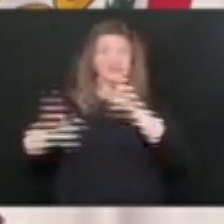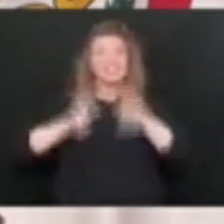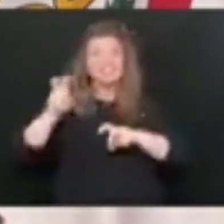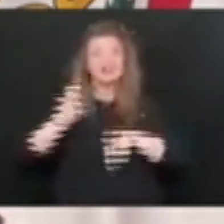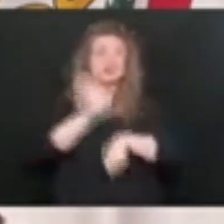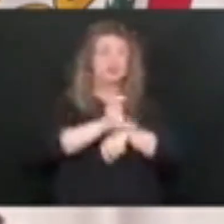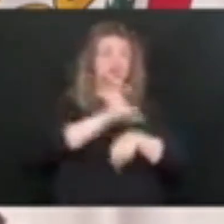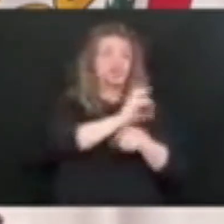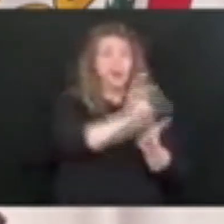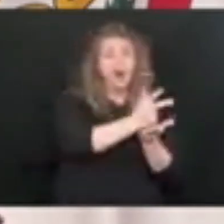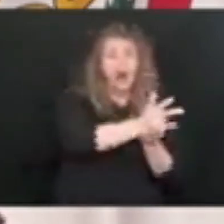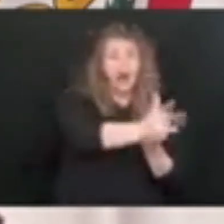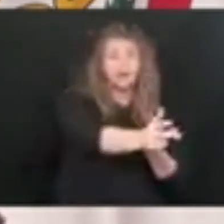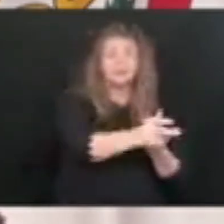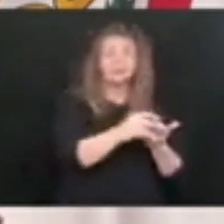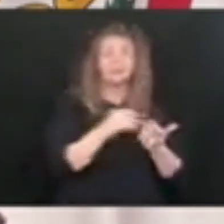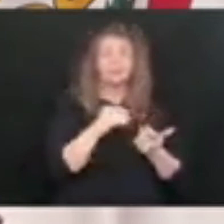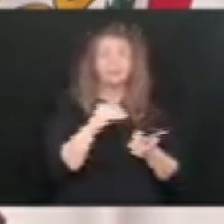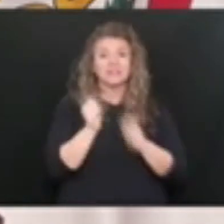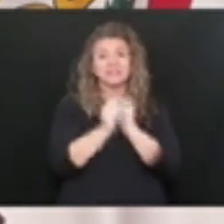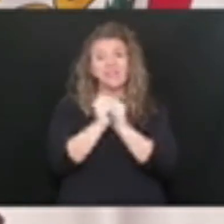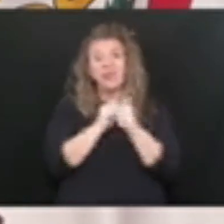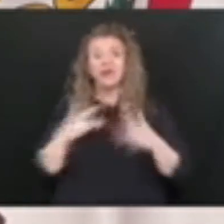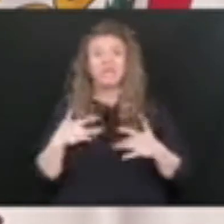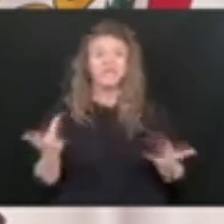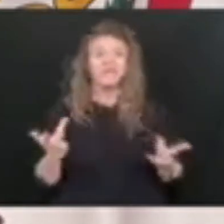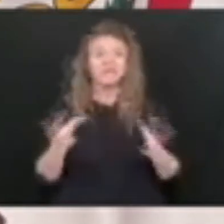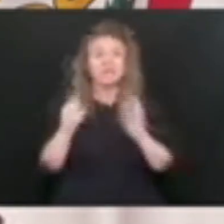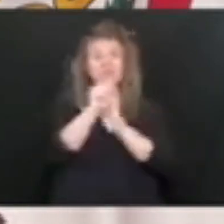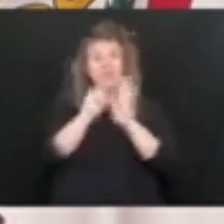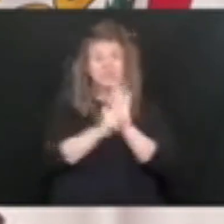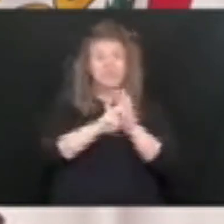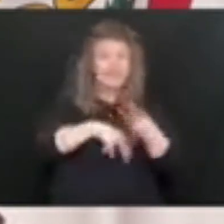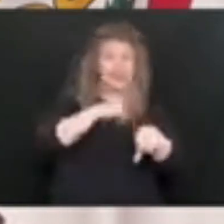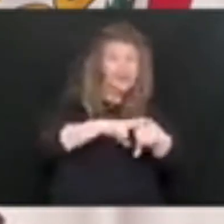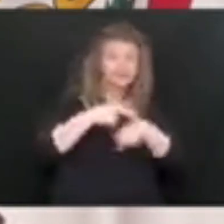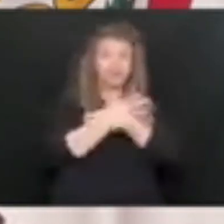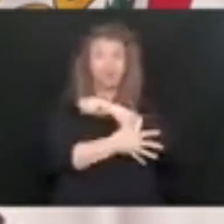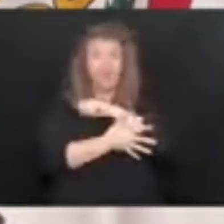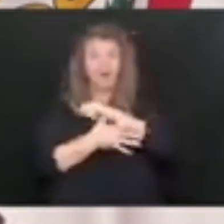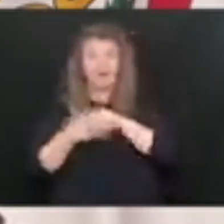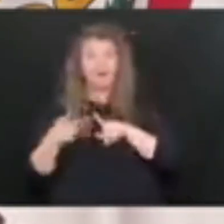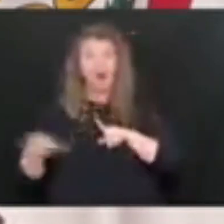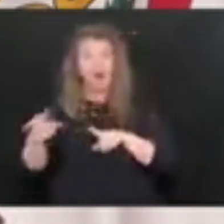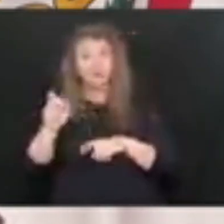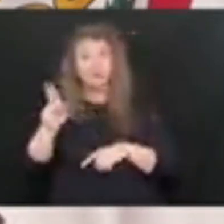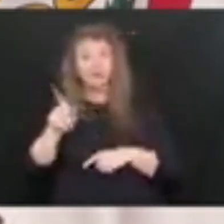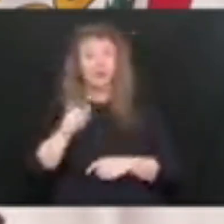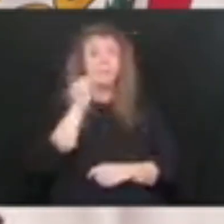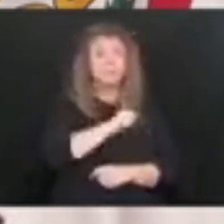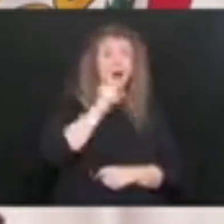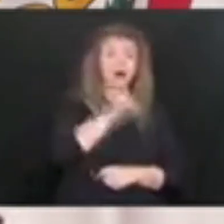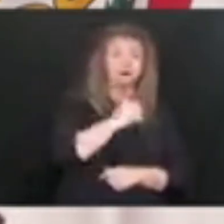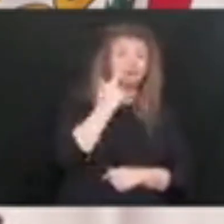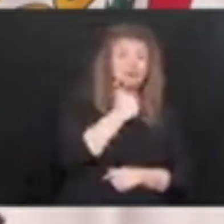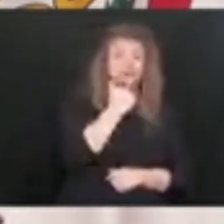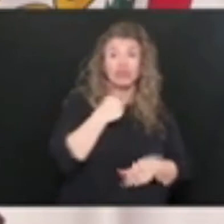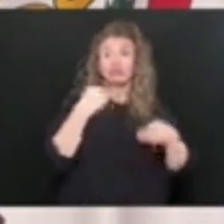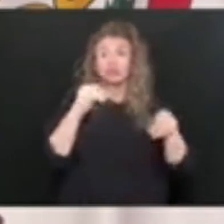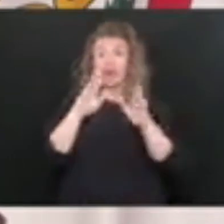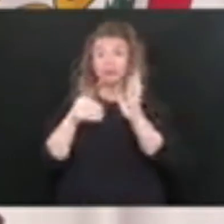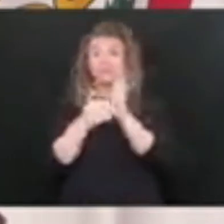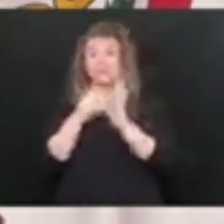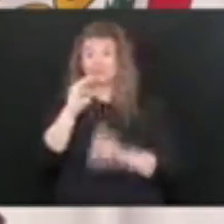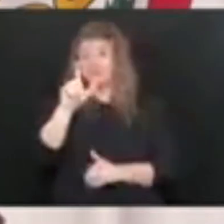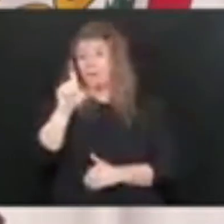parking lots, sporting events, state and national and county parks, the bars, the restaurants, shopping centers and